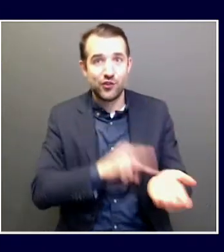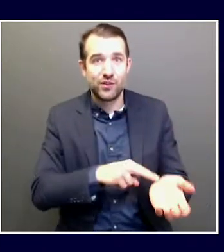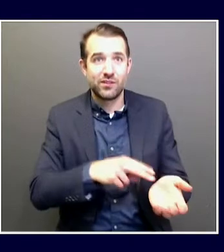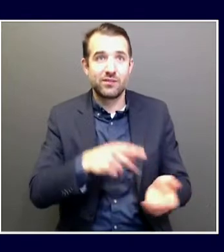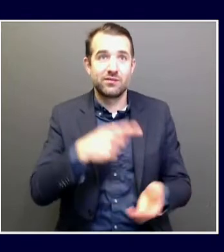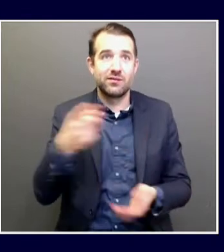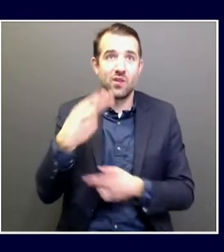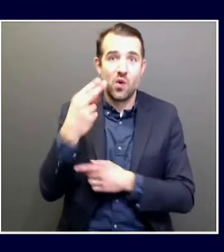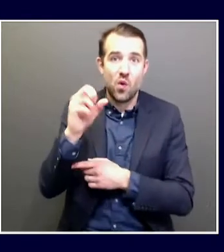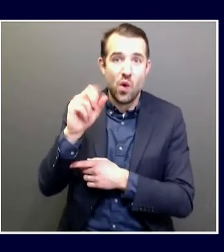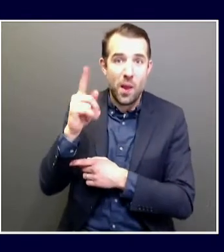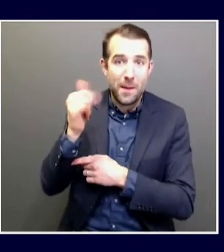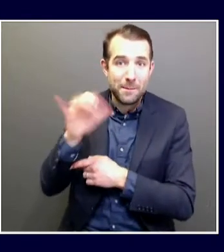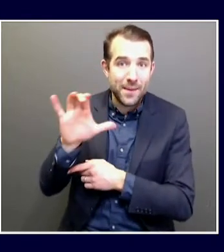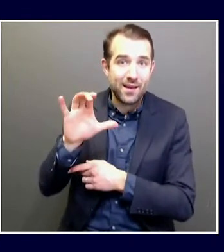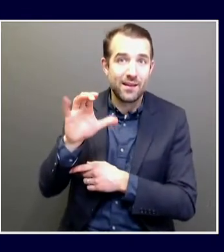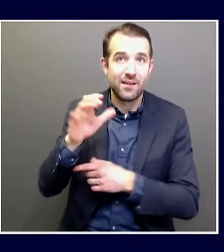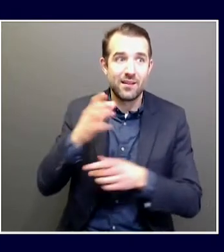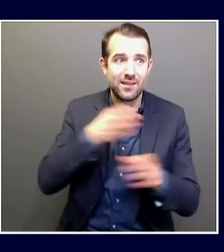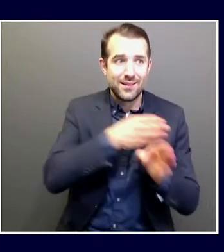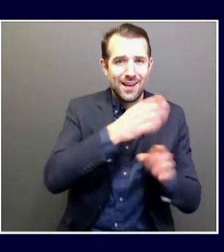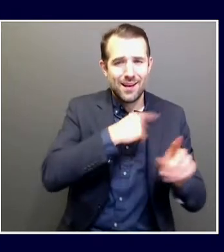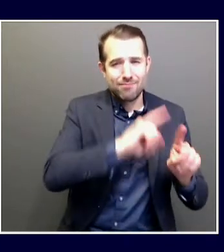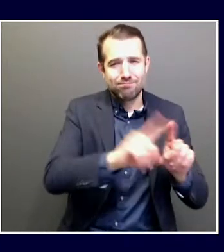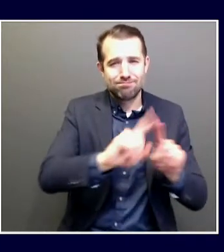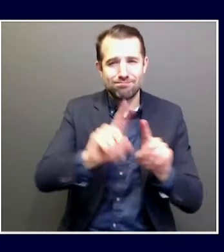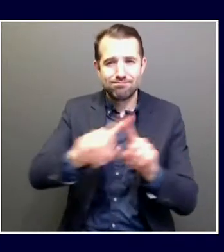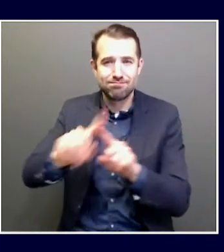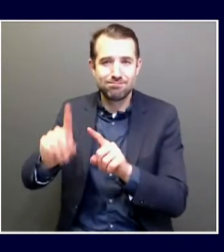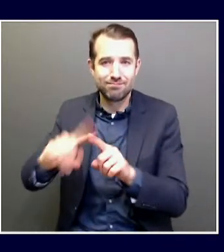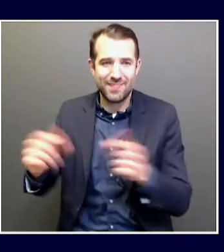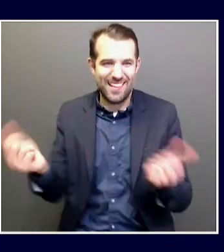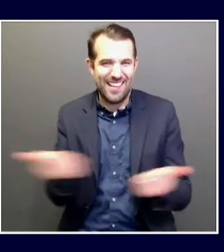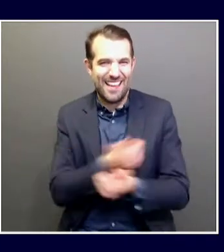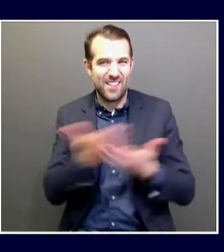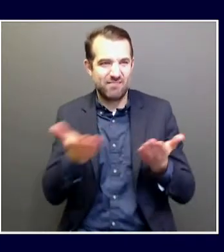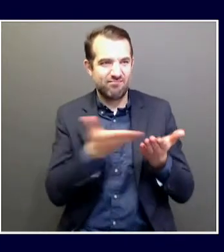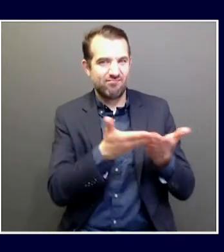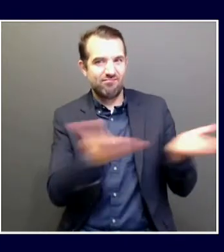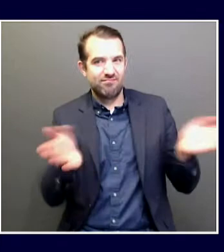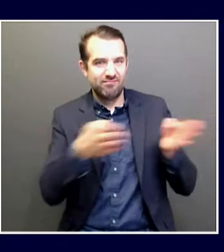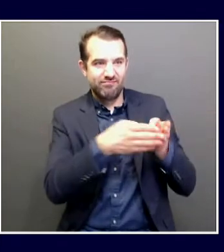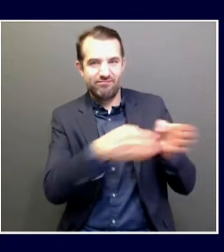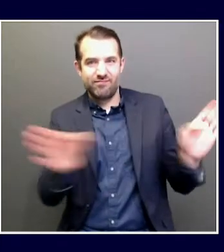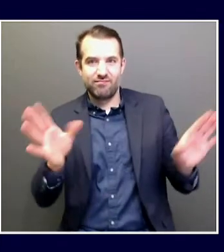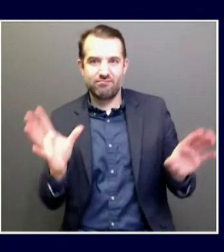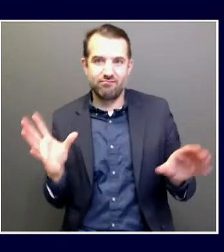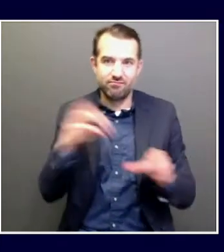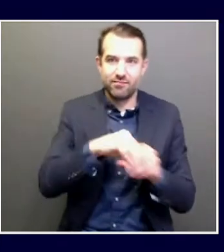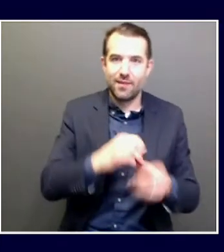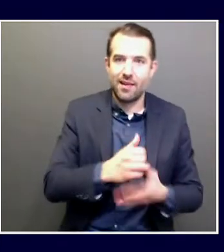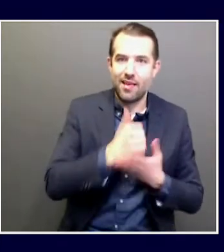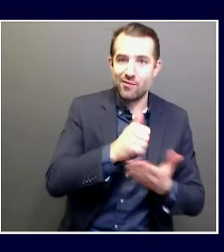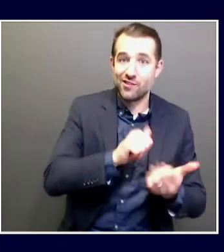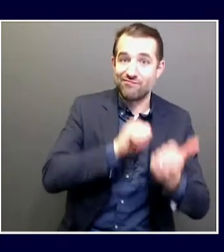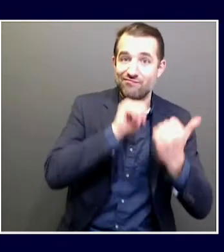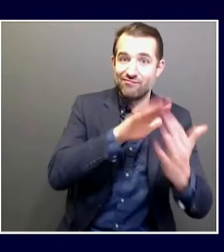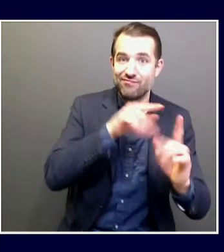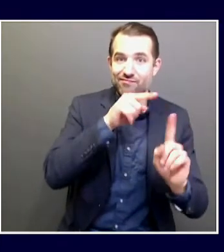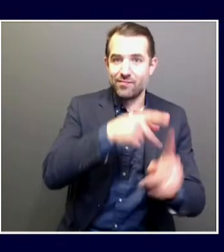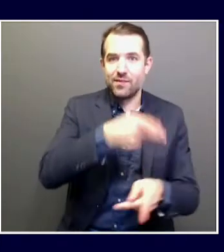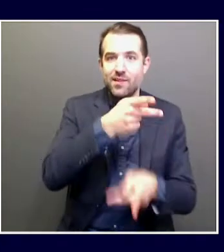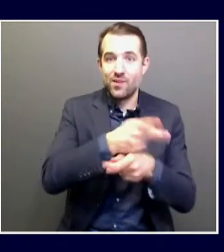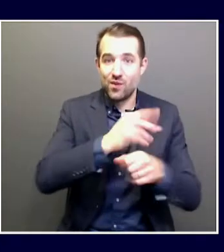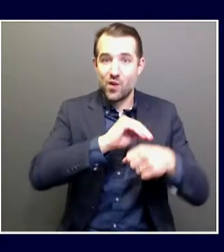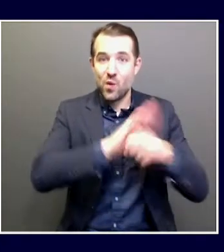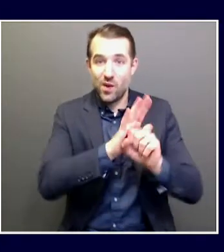Every sector of the healthcare system has played a role in our response to COVID-19. The work they